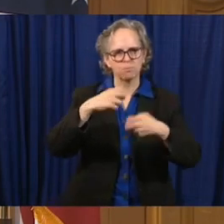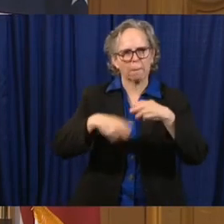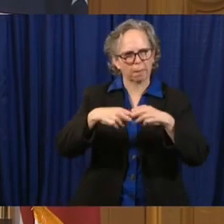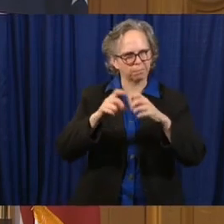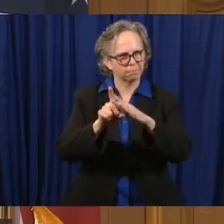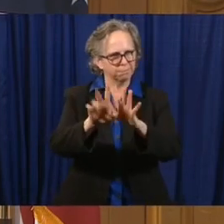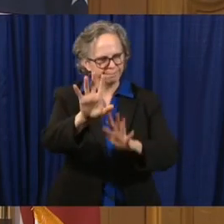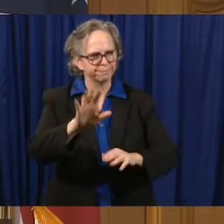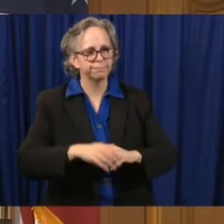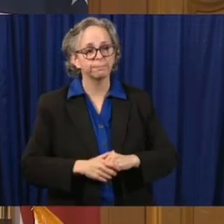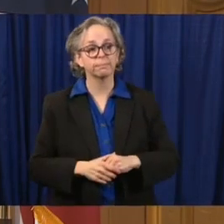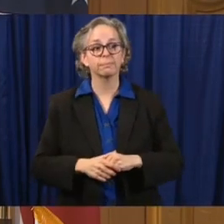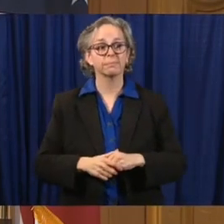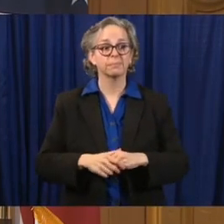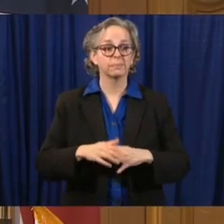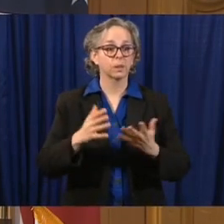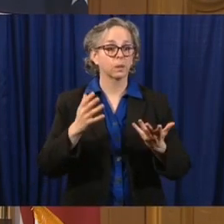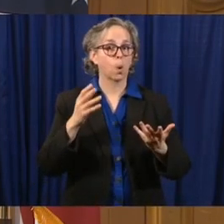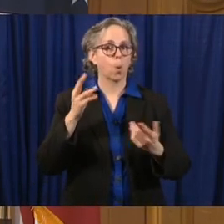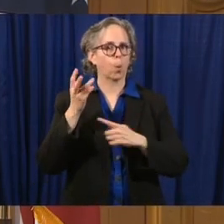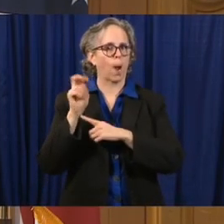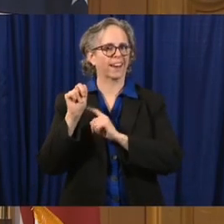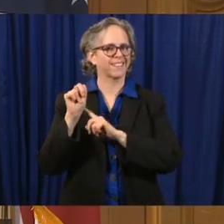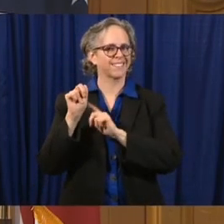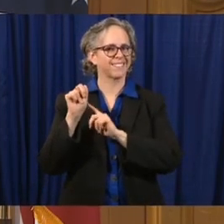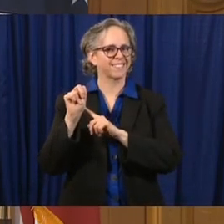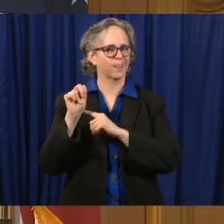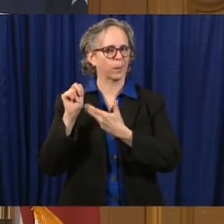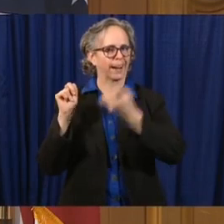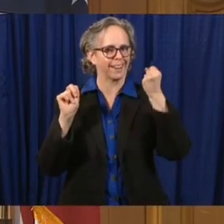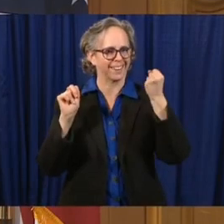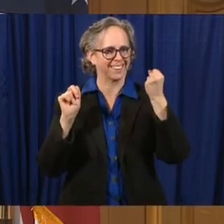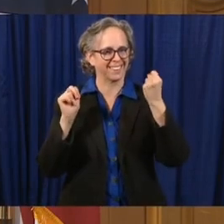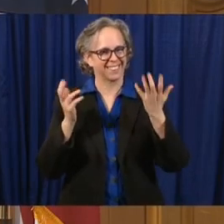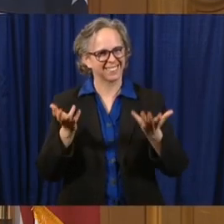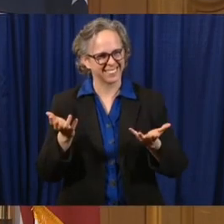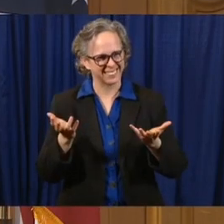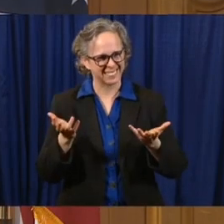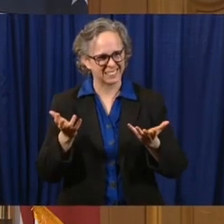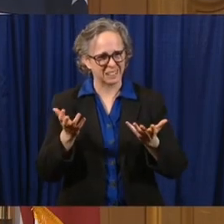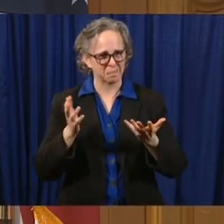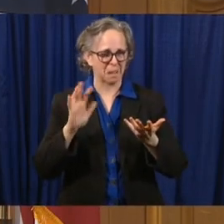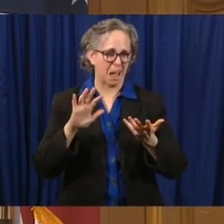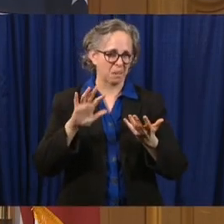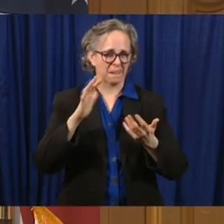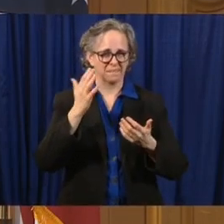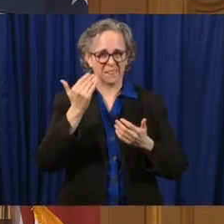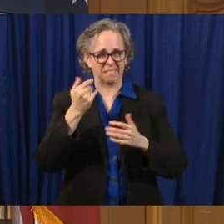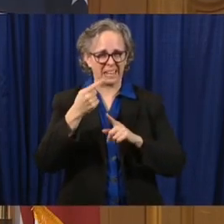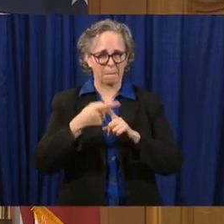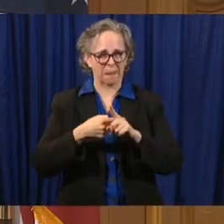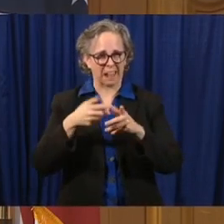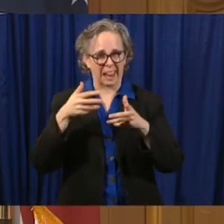is it raining yet in Ohio? Well, it certainly is raining in Ohio. I think the question